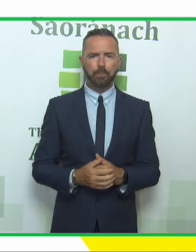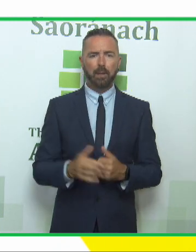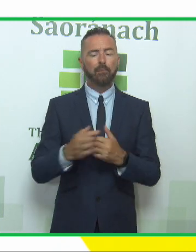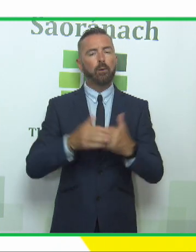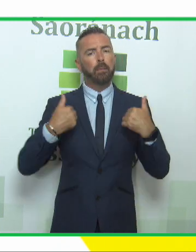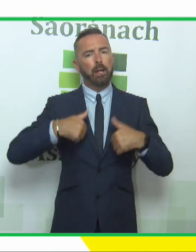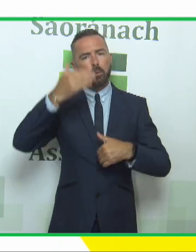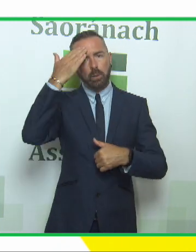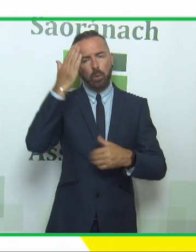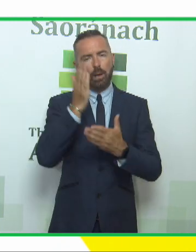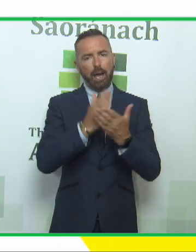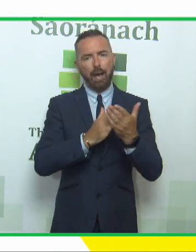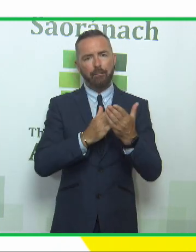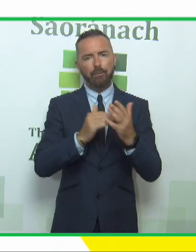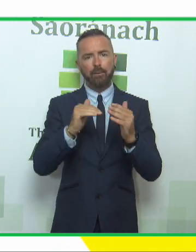that half are aged